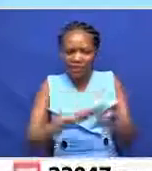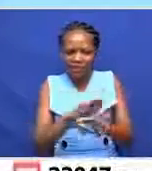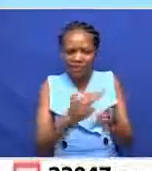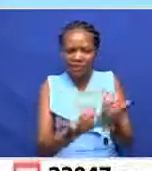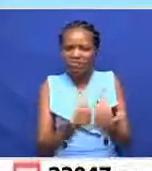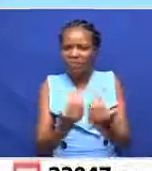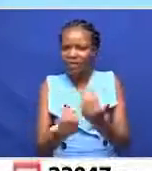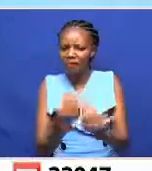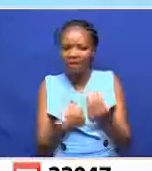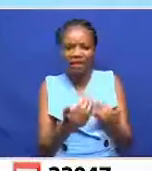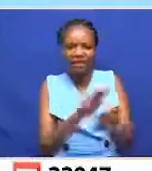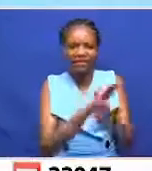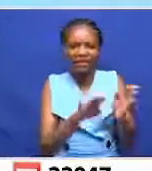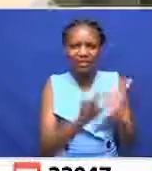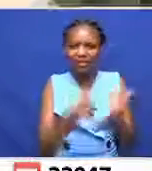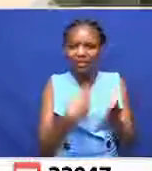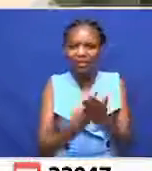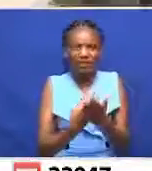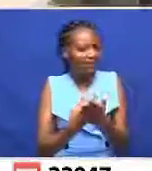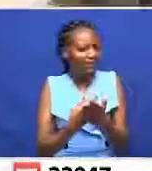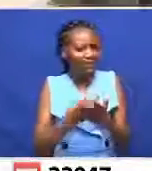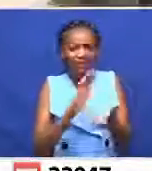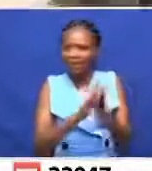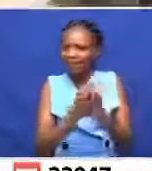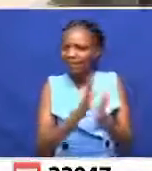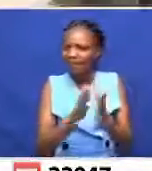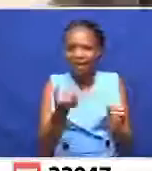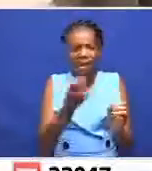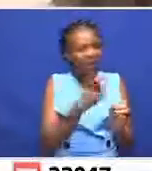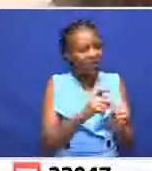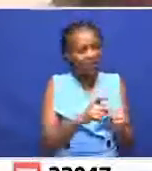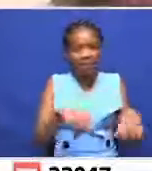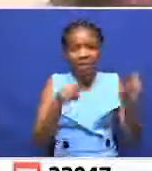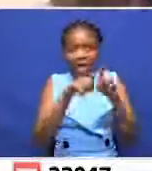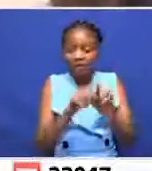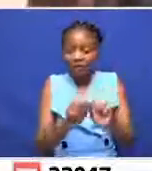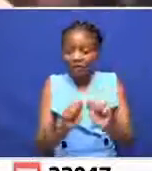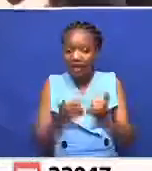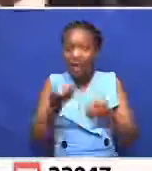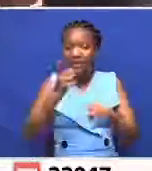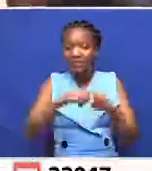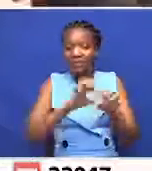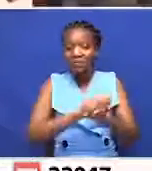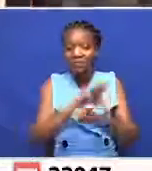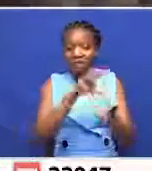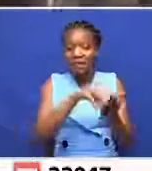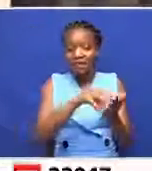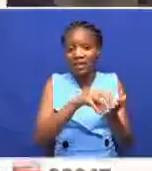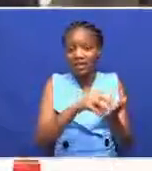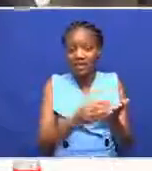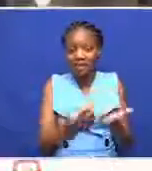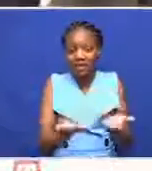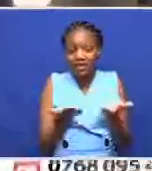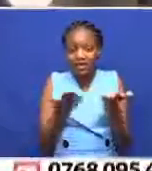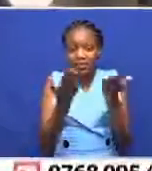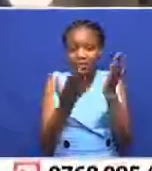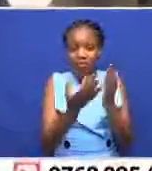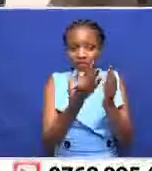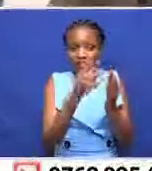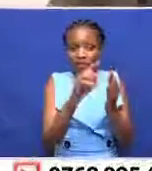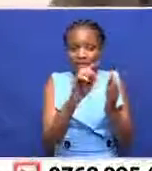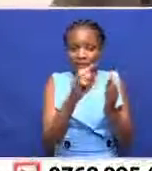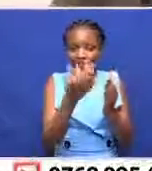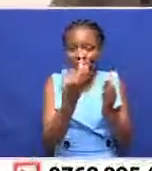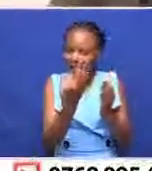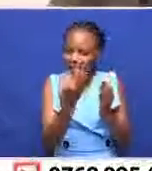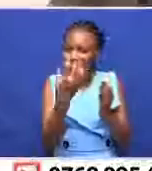there's nothing more to burn. This is as the number of COVID-19 cases in the country rose to